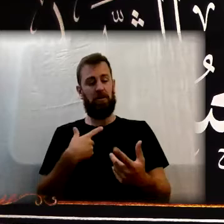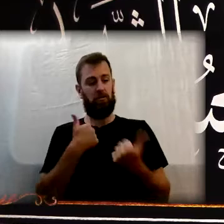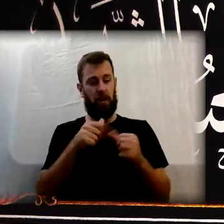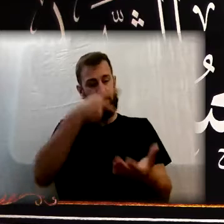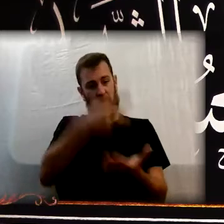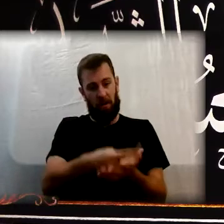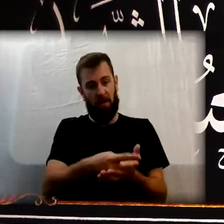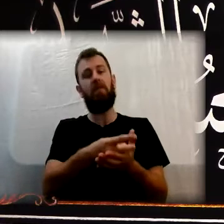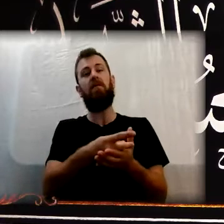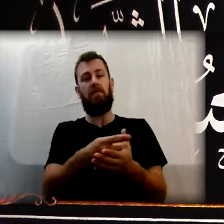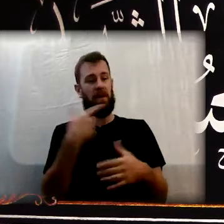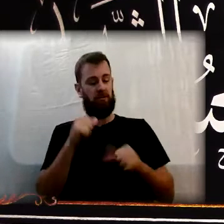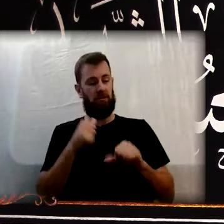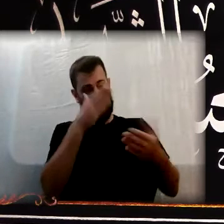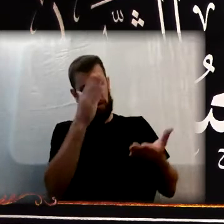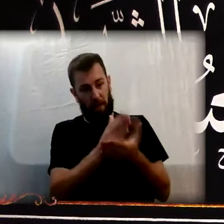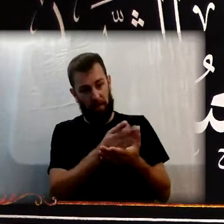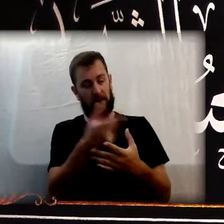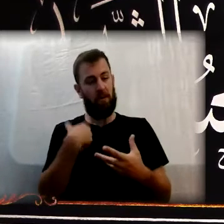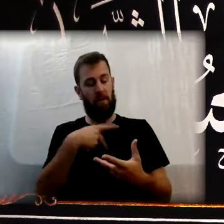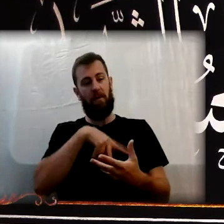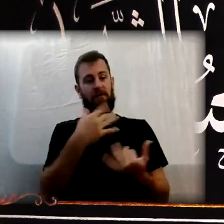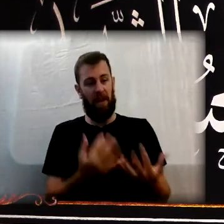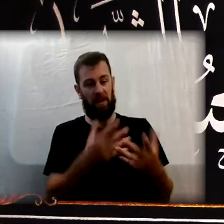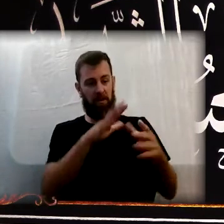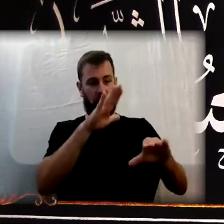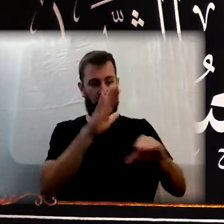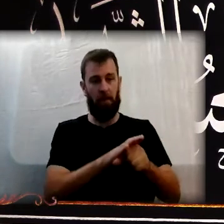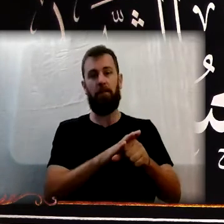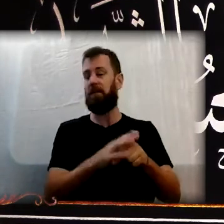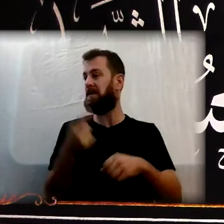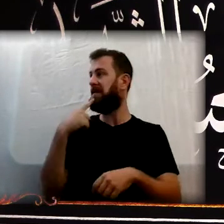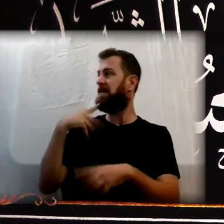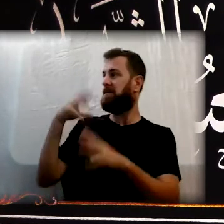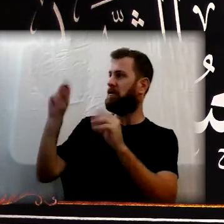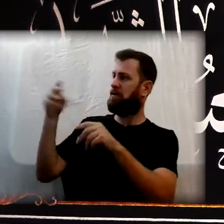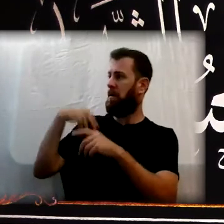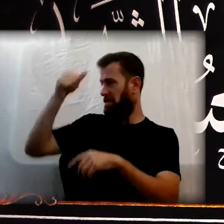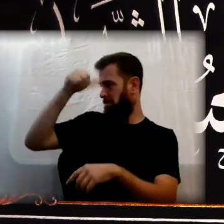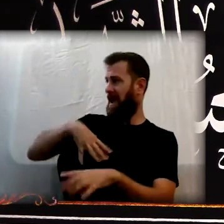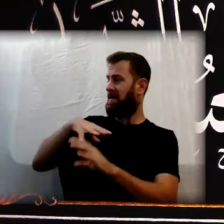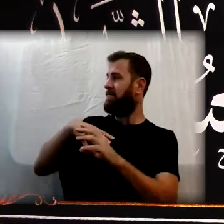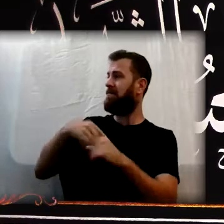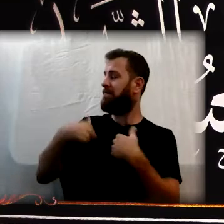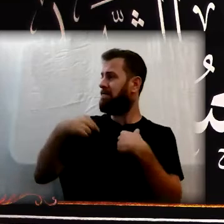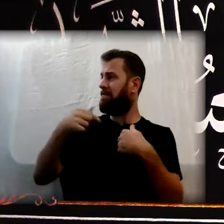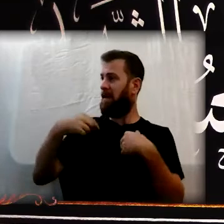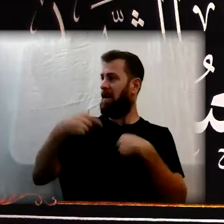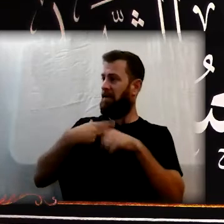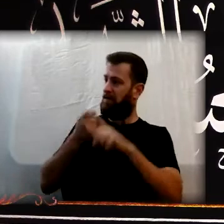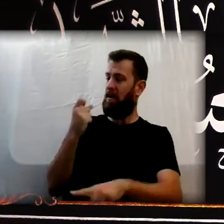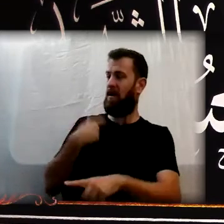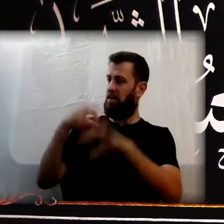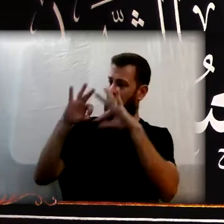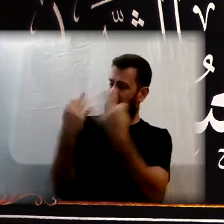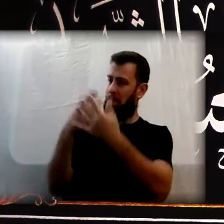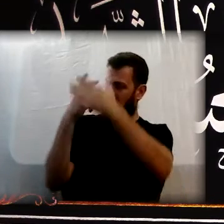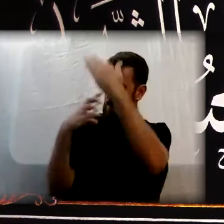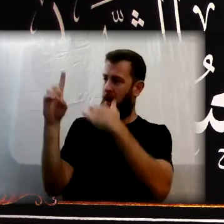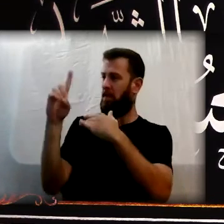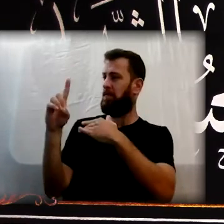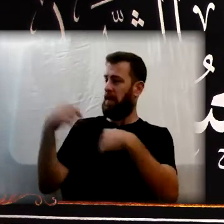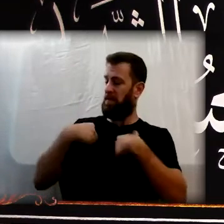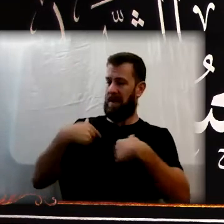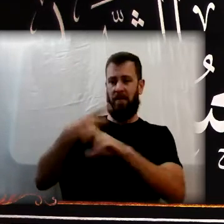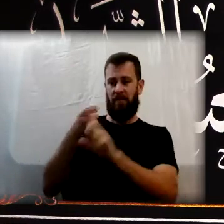to stop her so that I could put out the fire. As I went near her, she said, 'Oh man, I am from the Ahlul